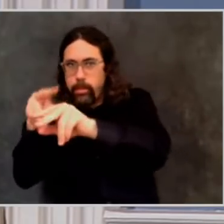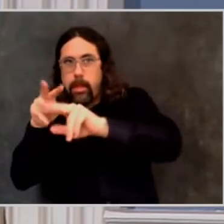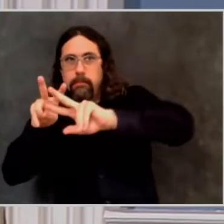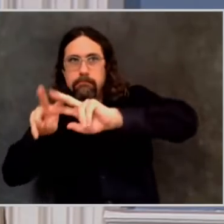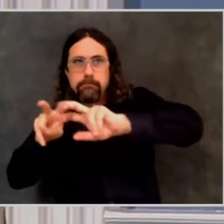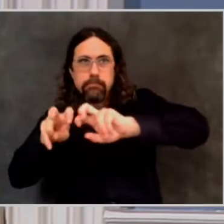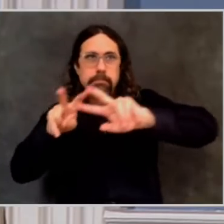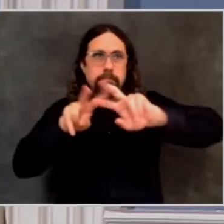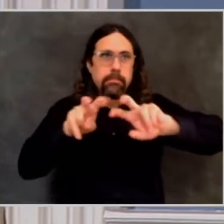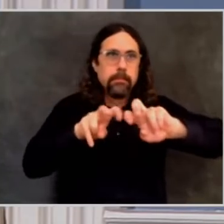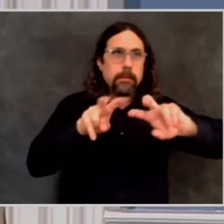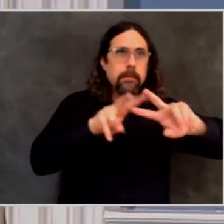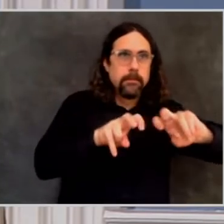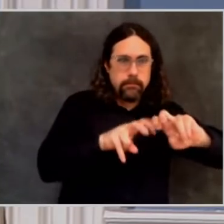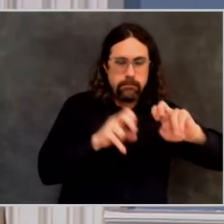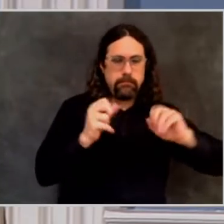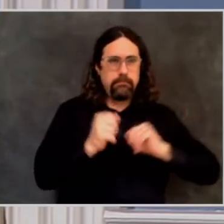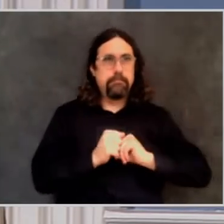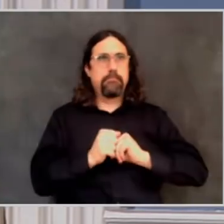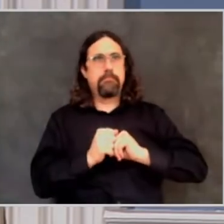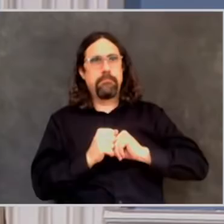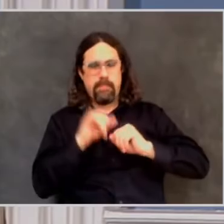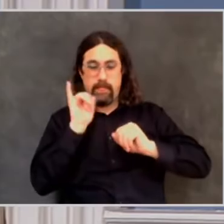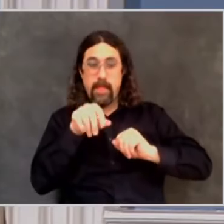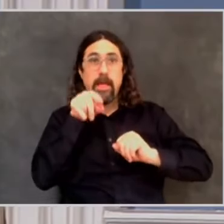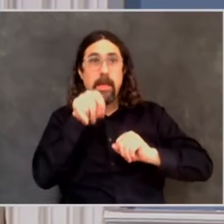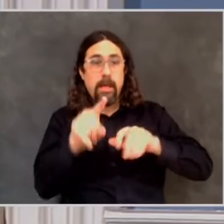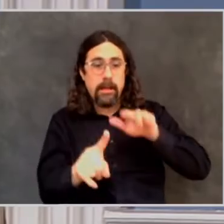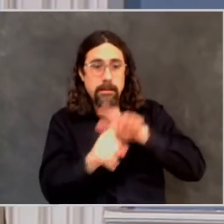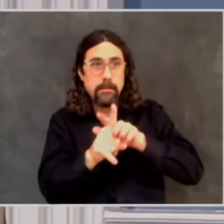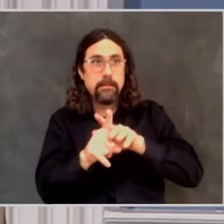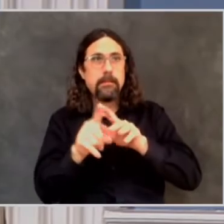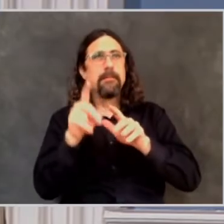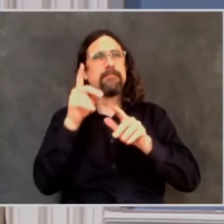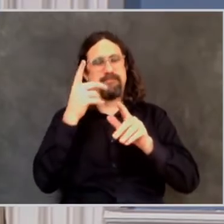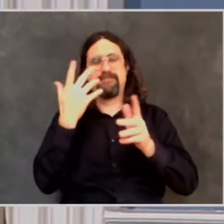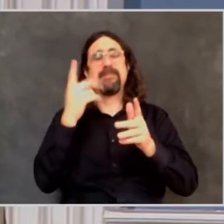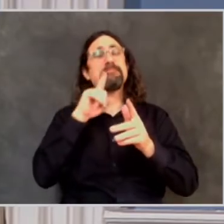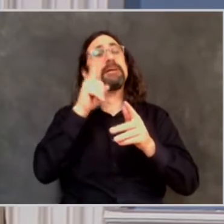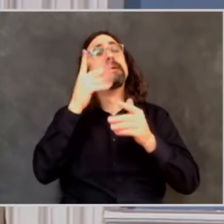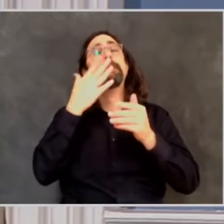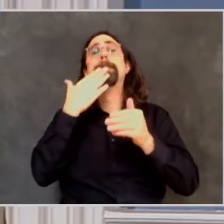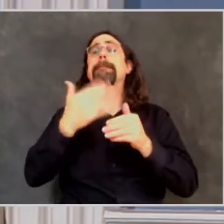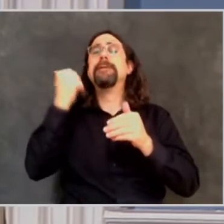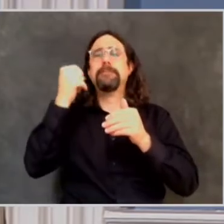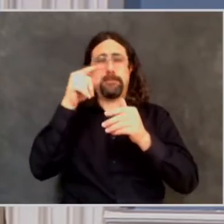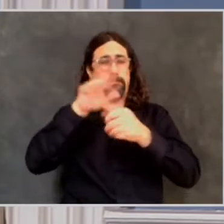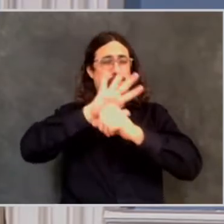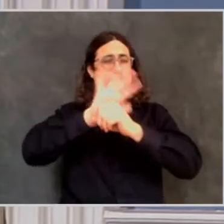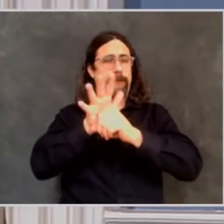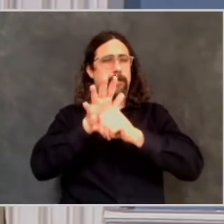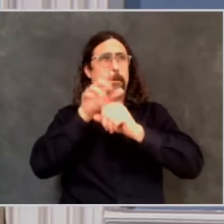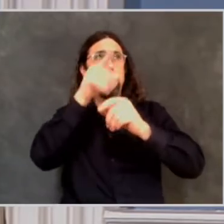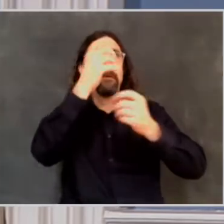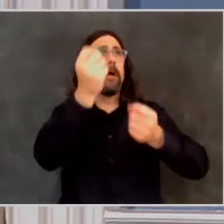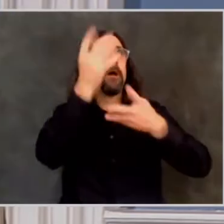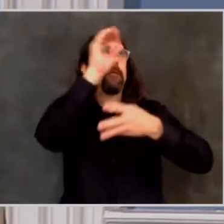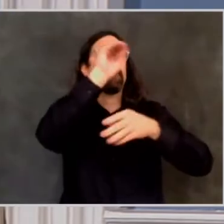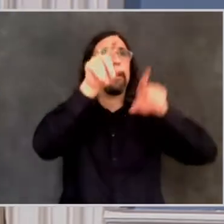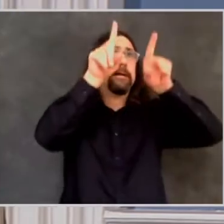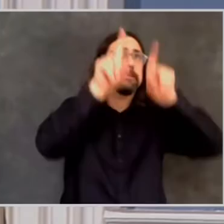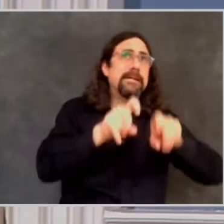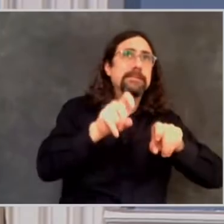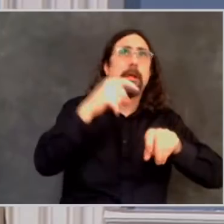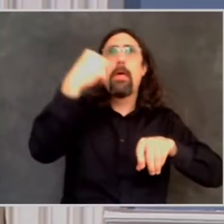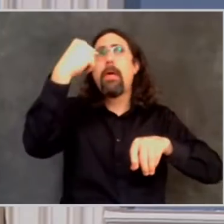the number of individuals who have died from likely COVID-19, I think it may end up showing a somewhat different